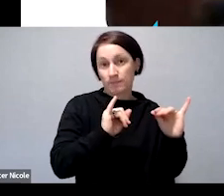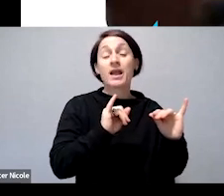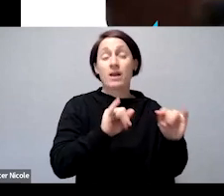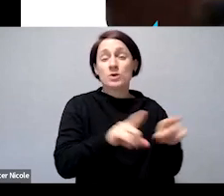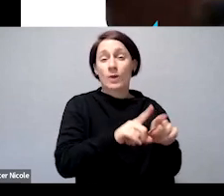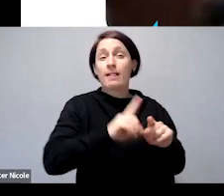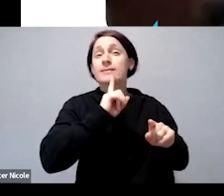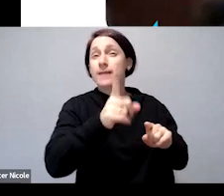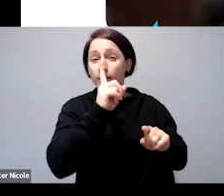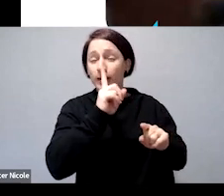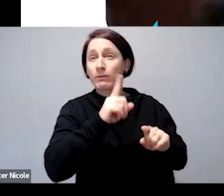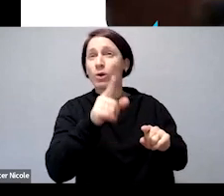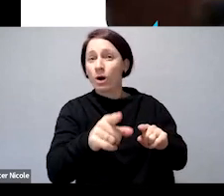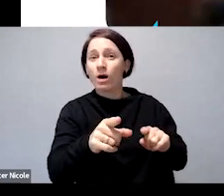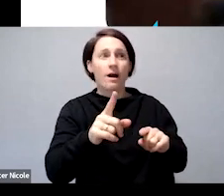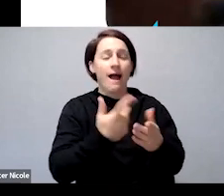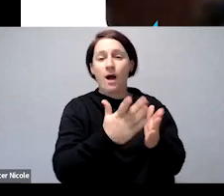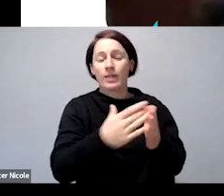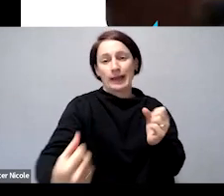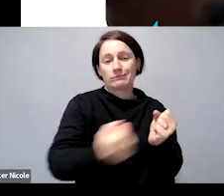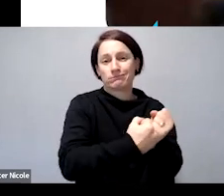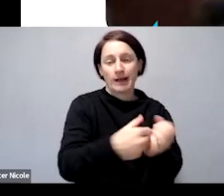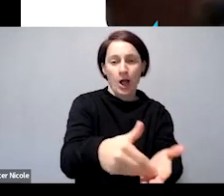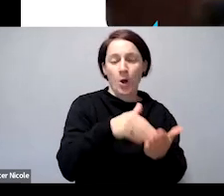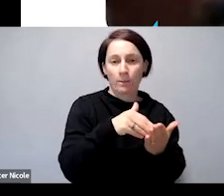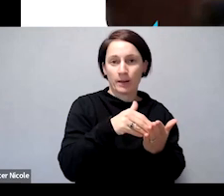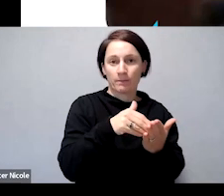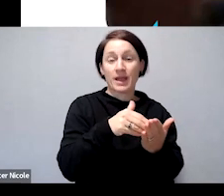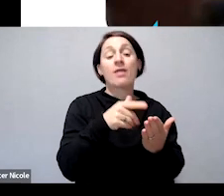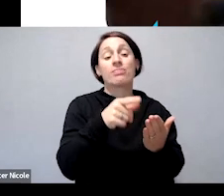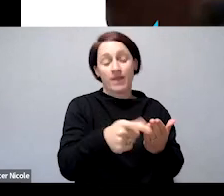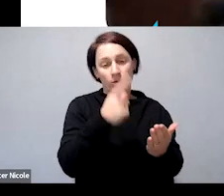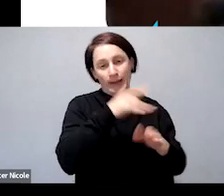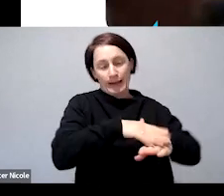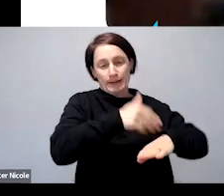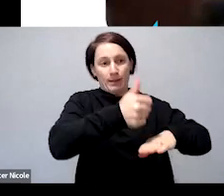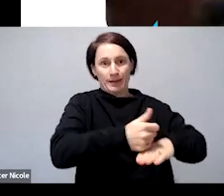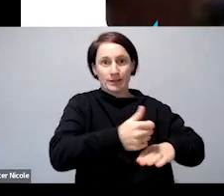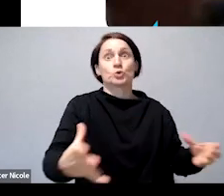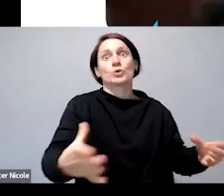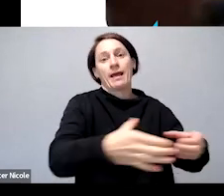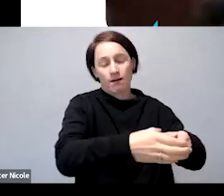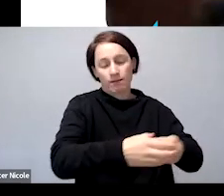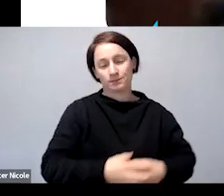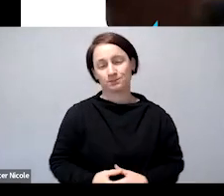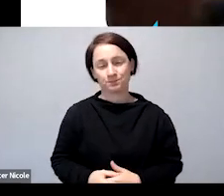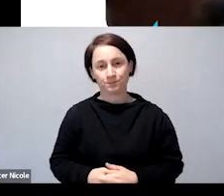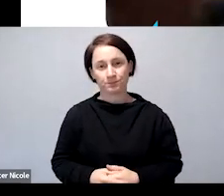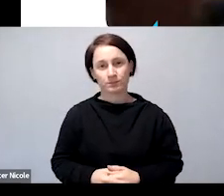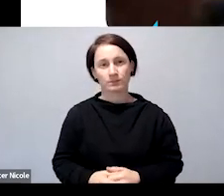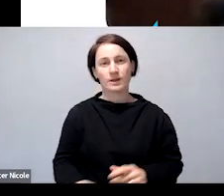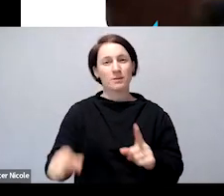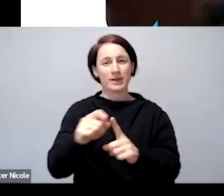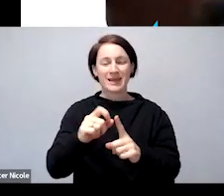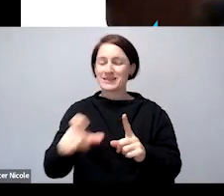have a plan that can be implemented together and in partnership with the people that support them. But PSEP won't